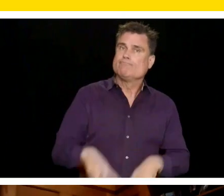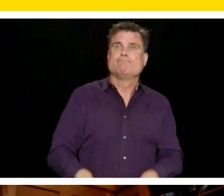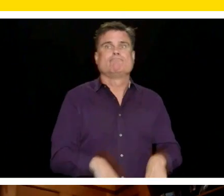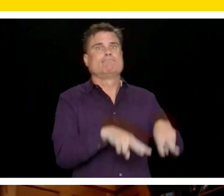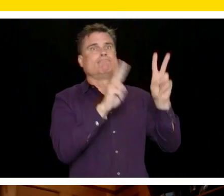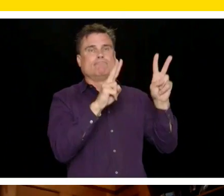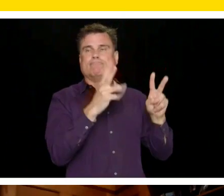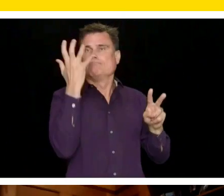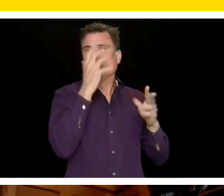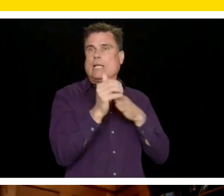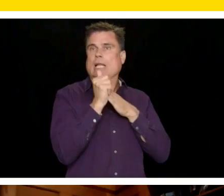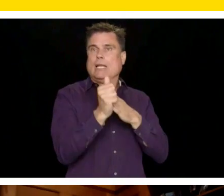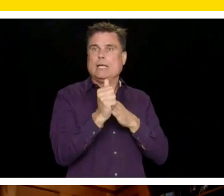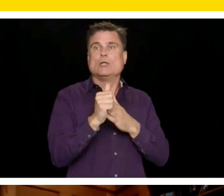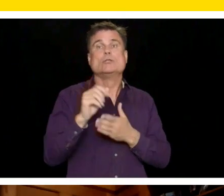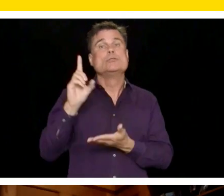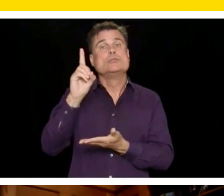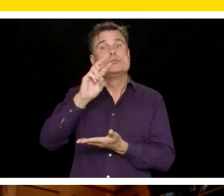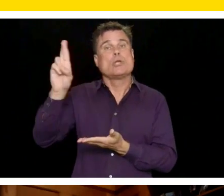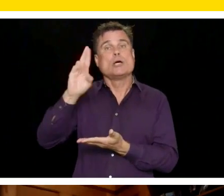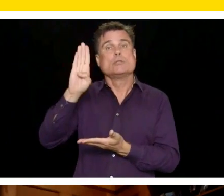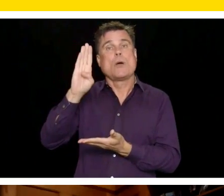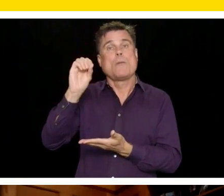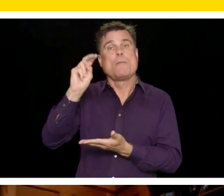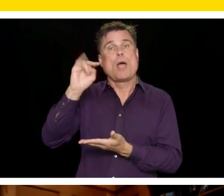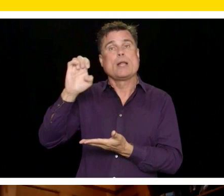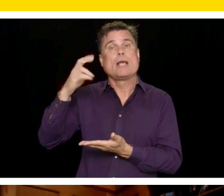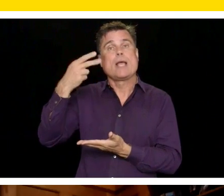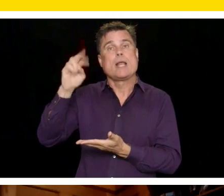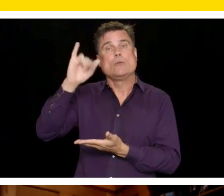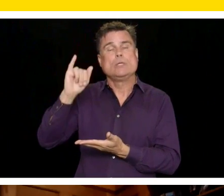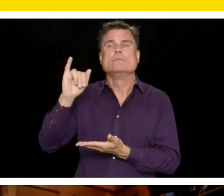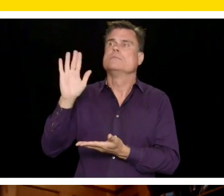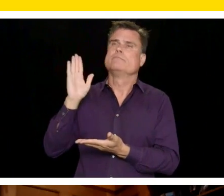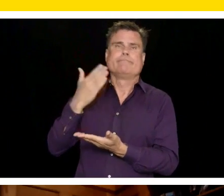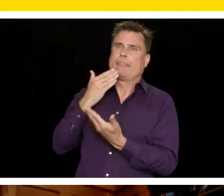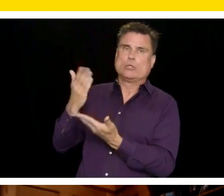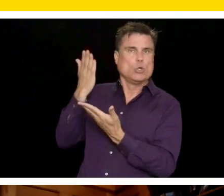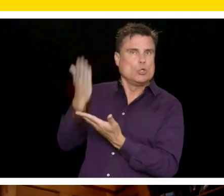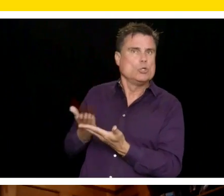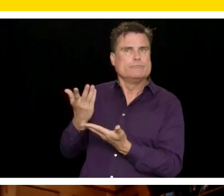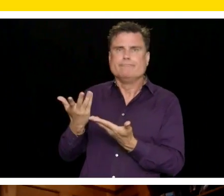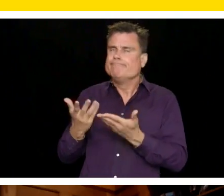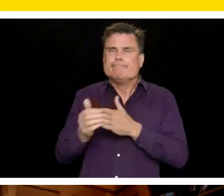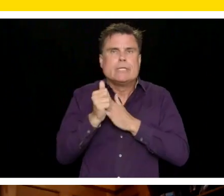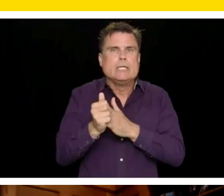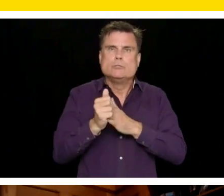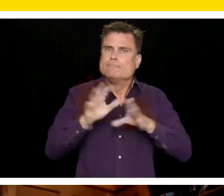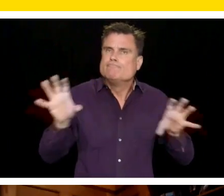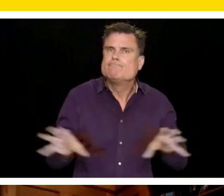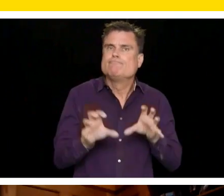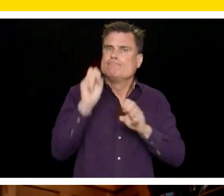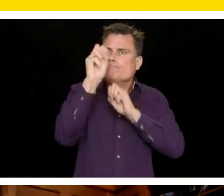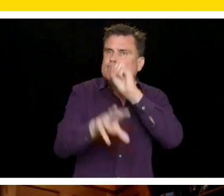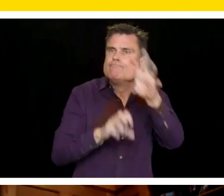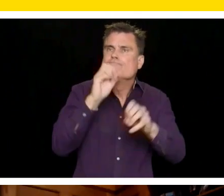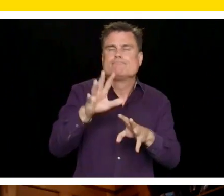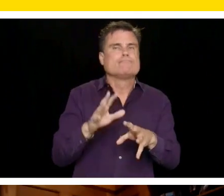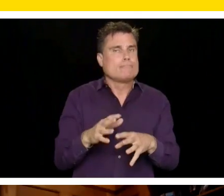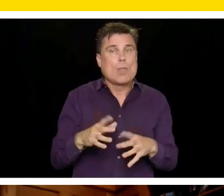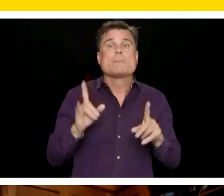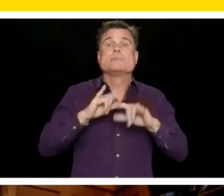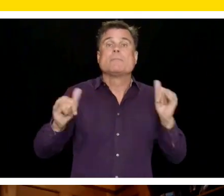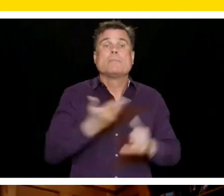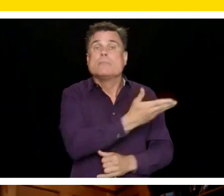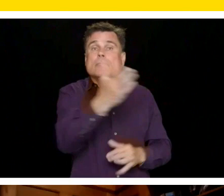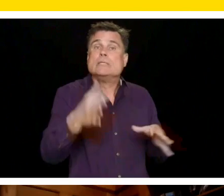much. We thank all of our essential workers. I love going around in every community that I've been in, which isn't many. I've